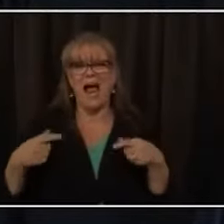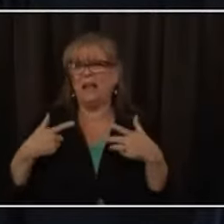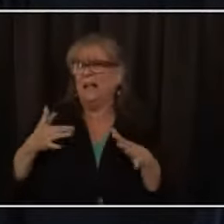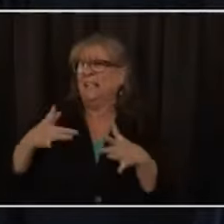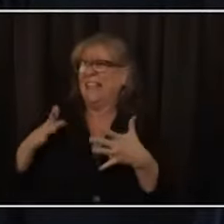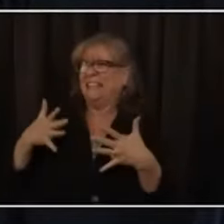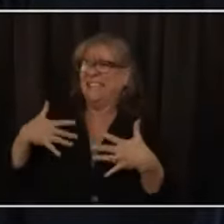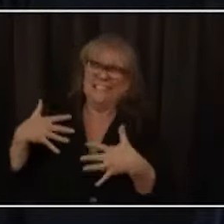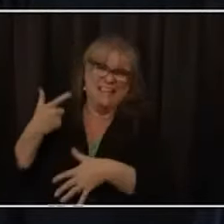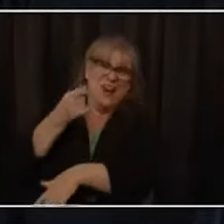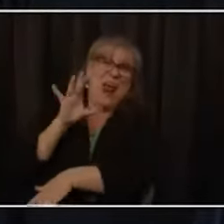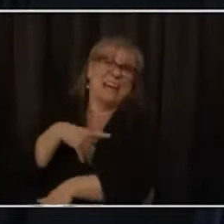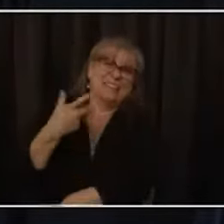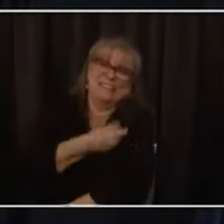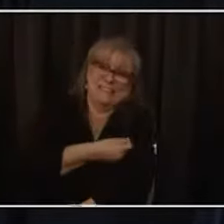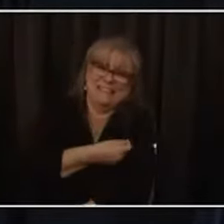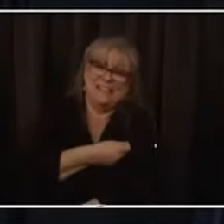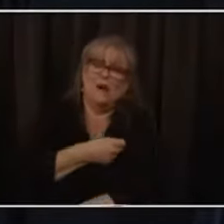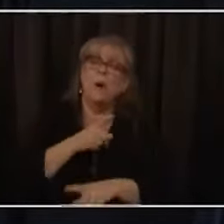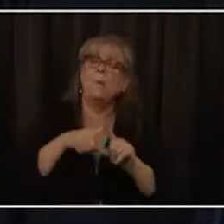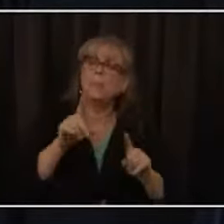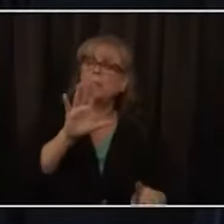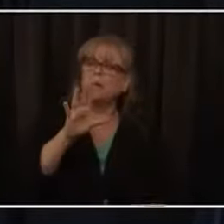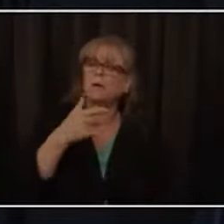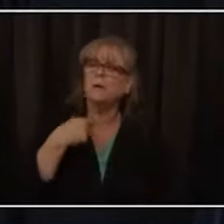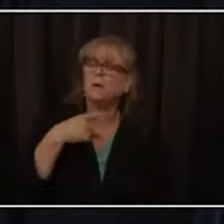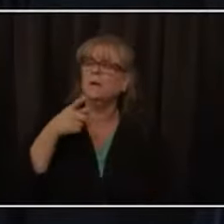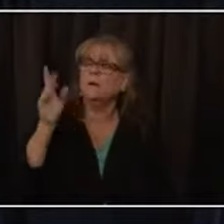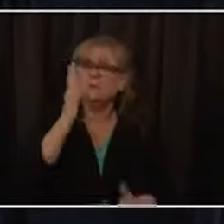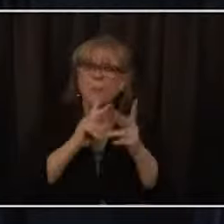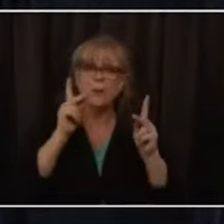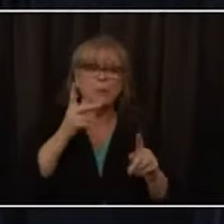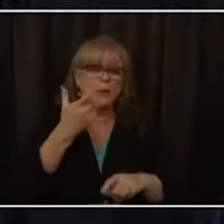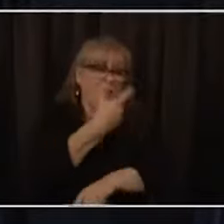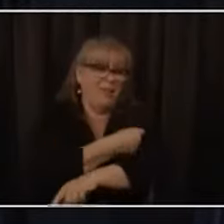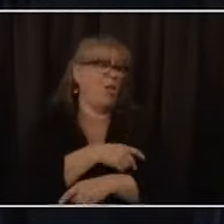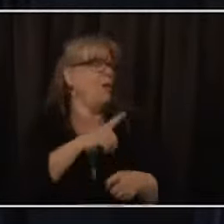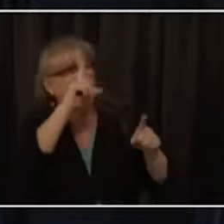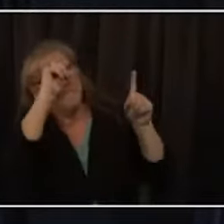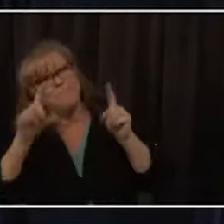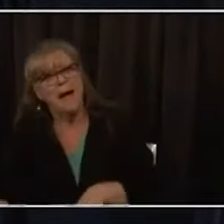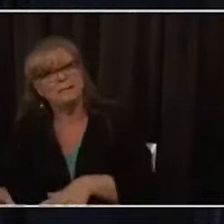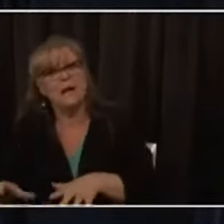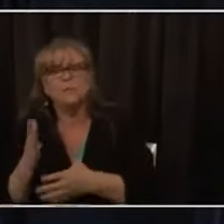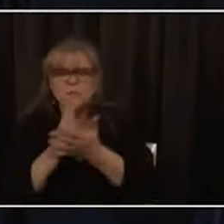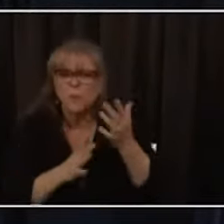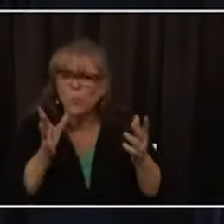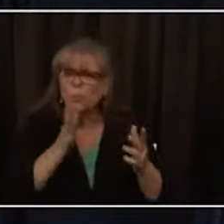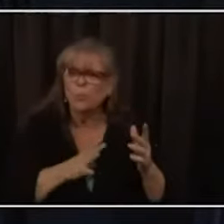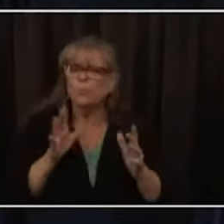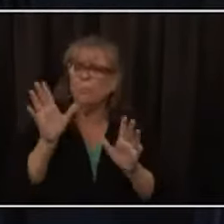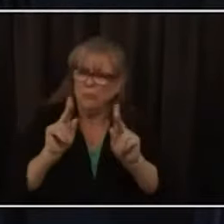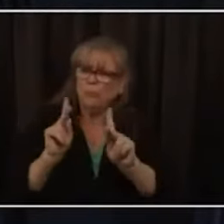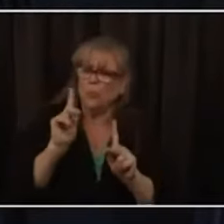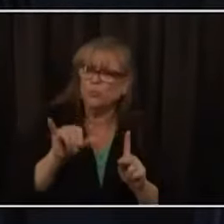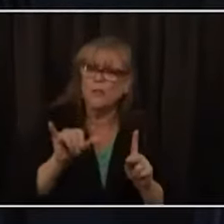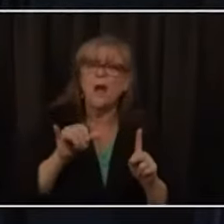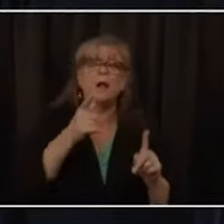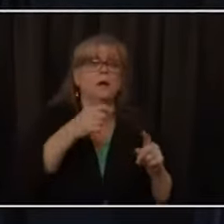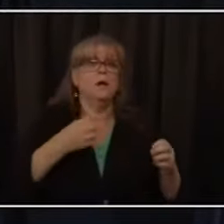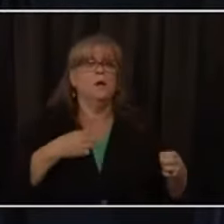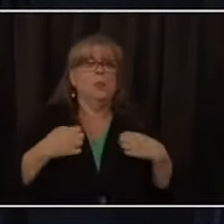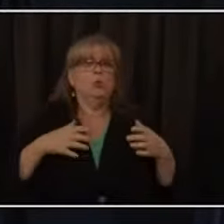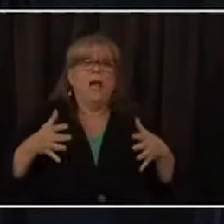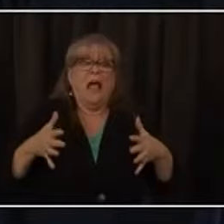with needles, feeling flushed because of the moment, their anxiety and their emotions. So